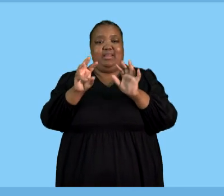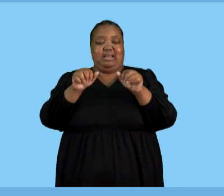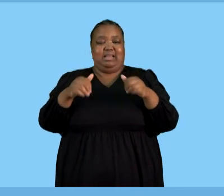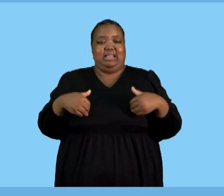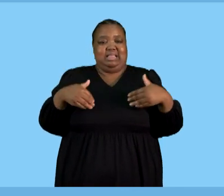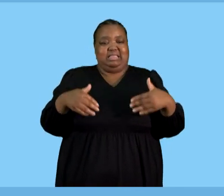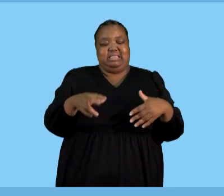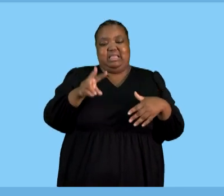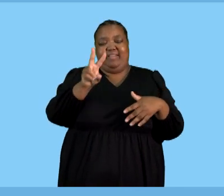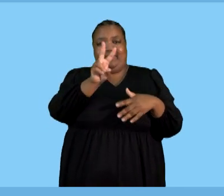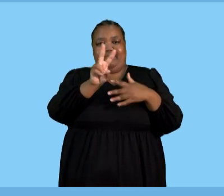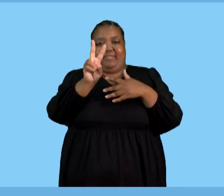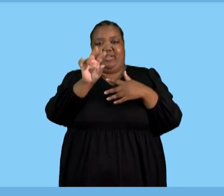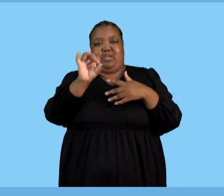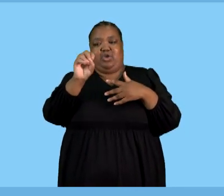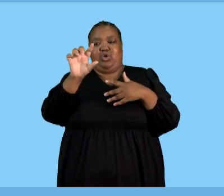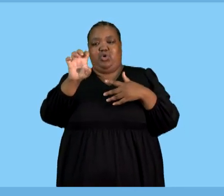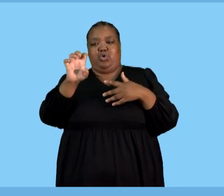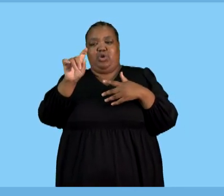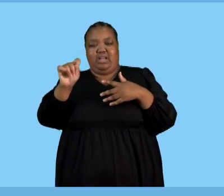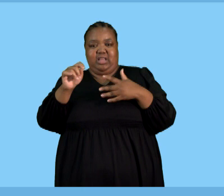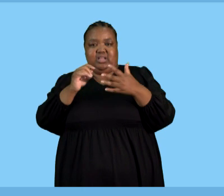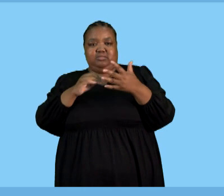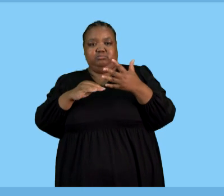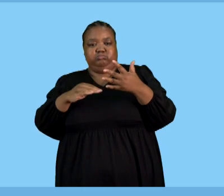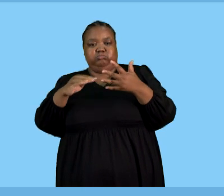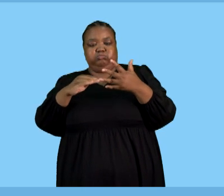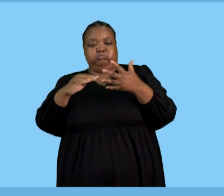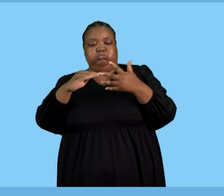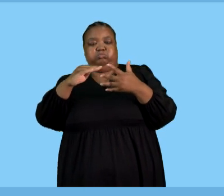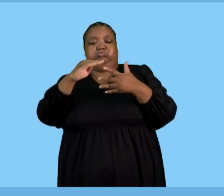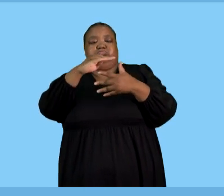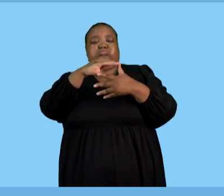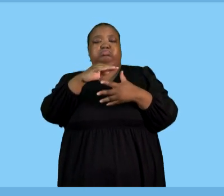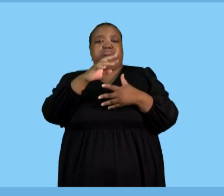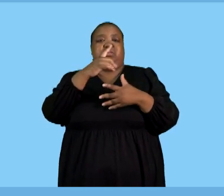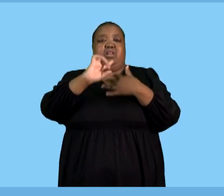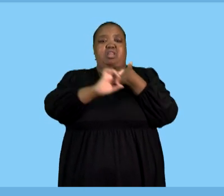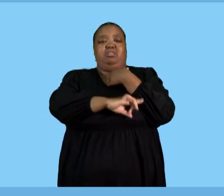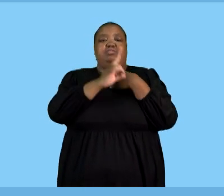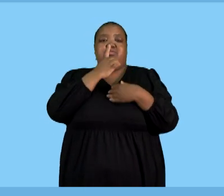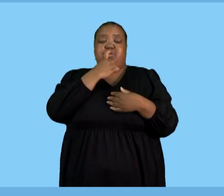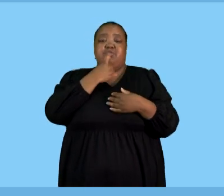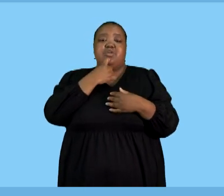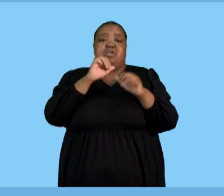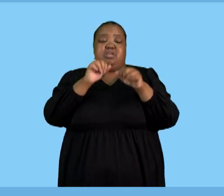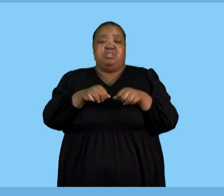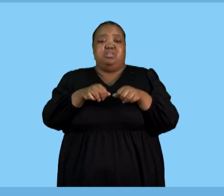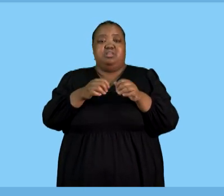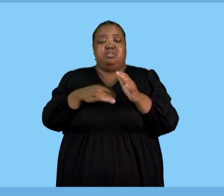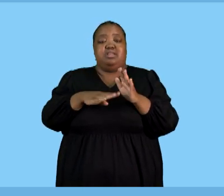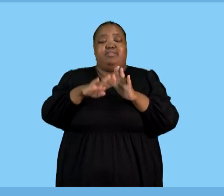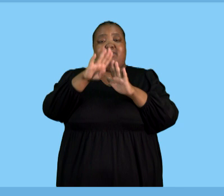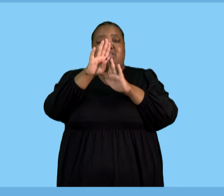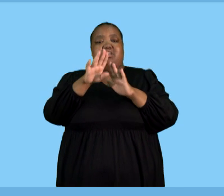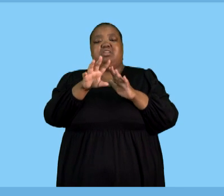increasing wavelength, we'd start from violet going all the way up to red, because as you're going up from violet to red, we are